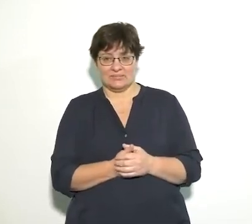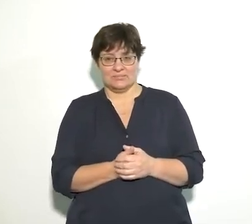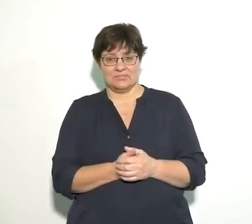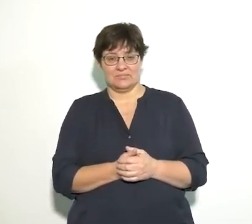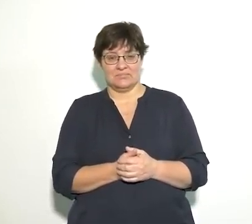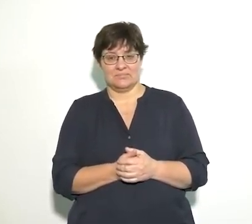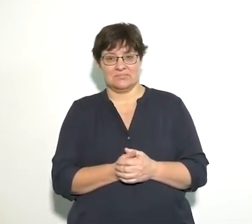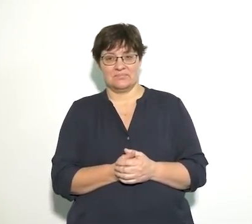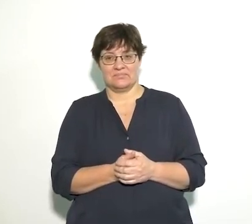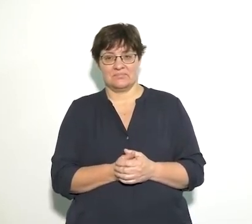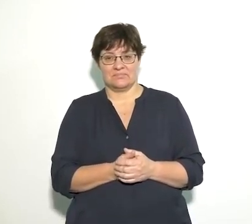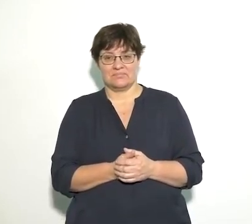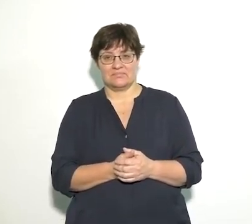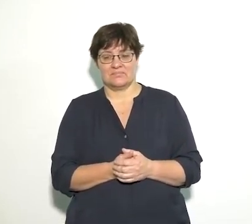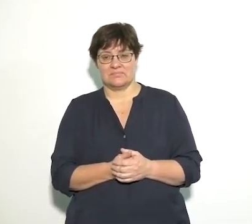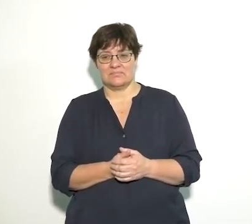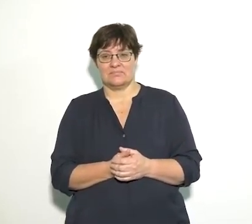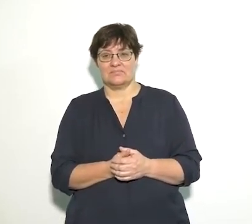dry.